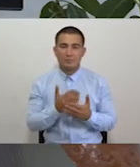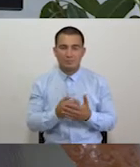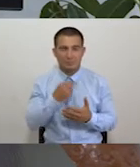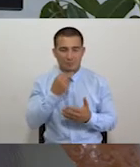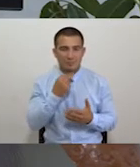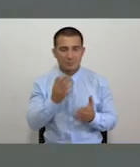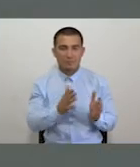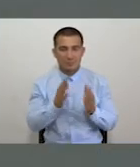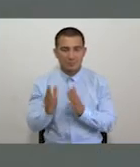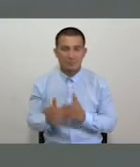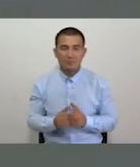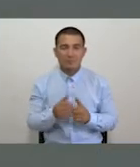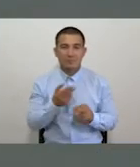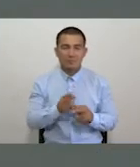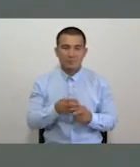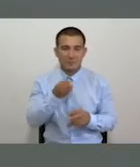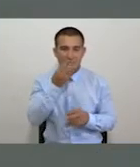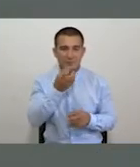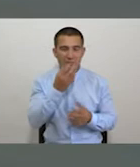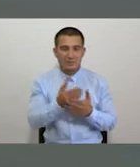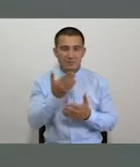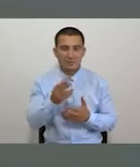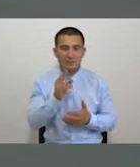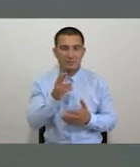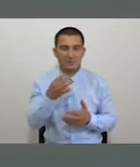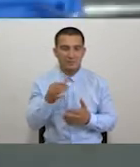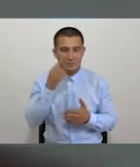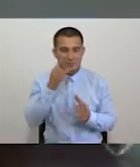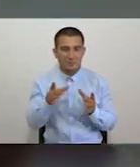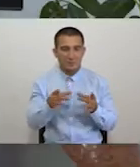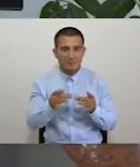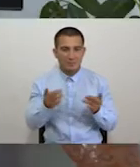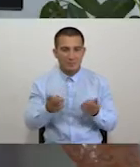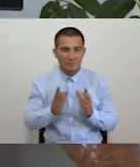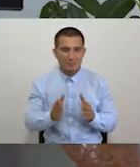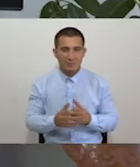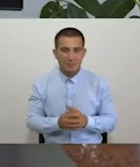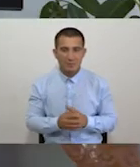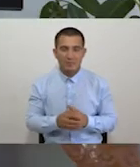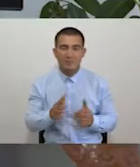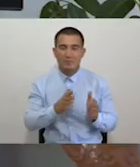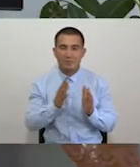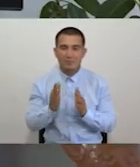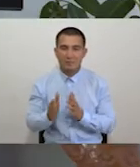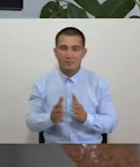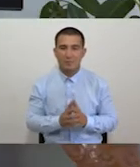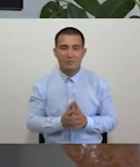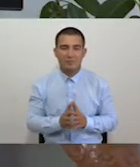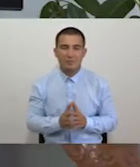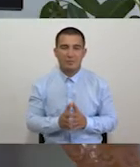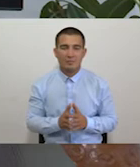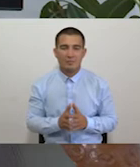Demak, gulimizga yelim yopishtirib olamiz. Hamda uni